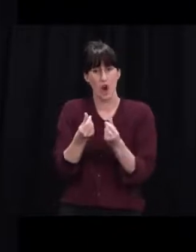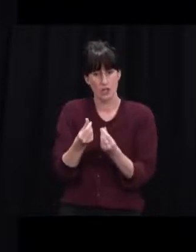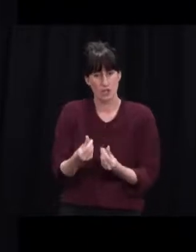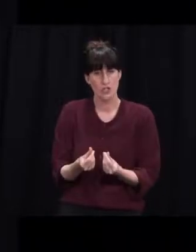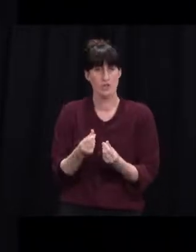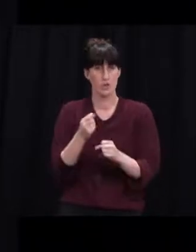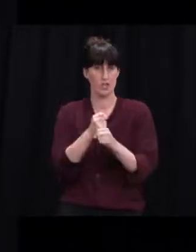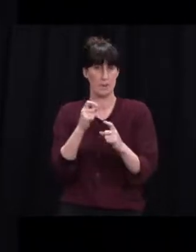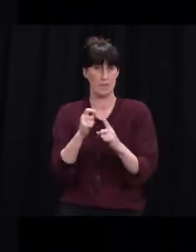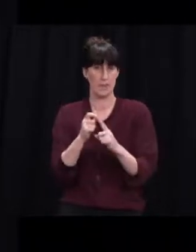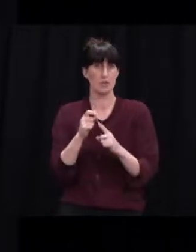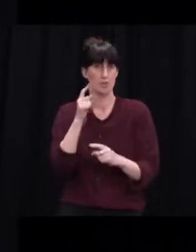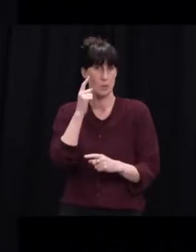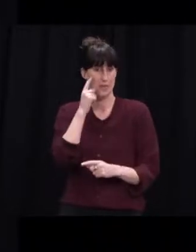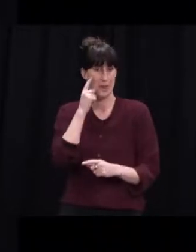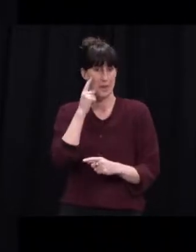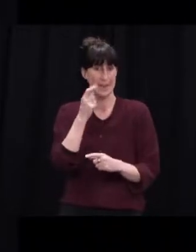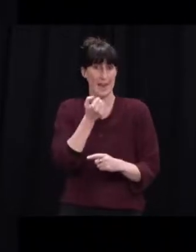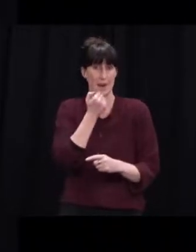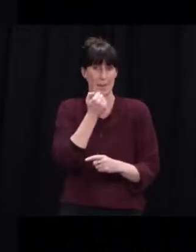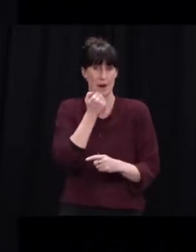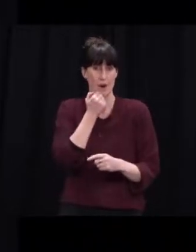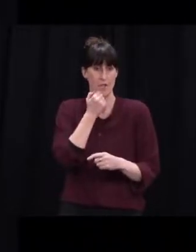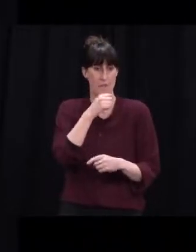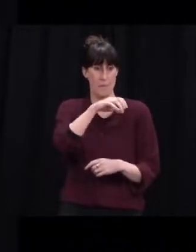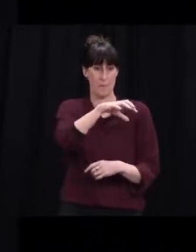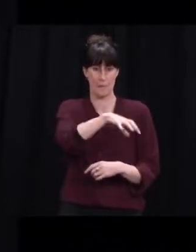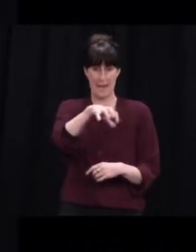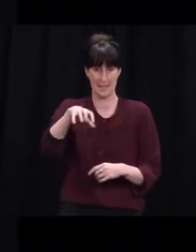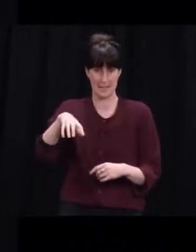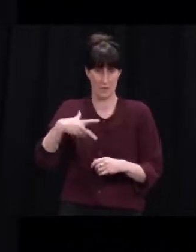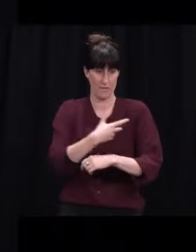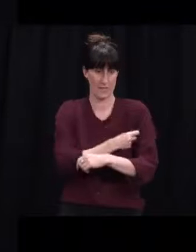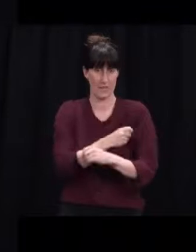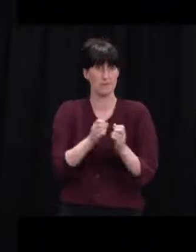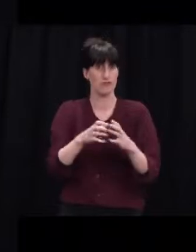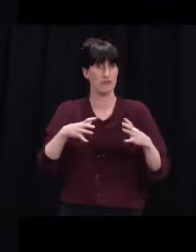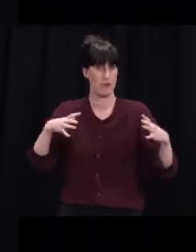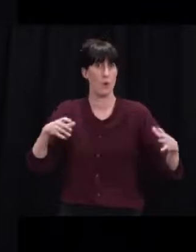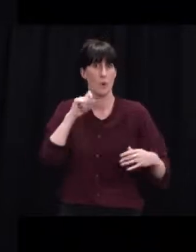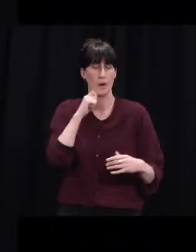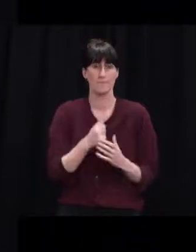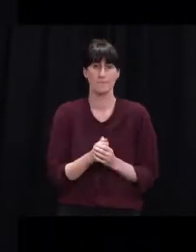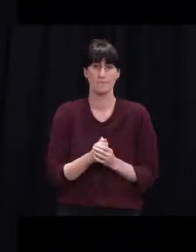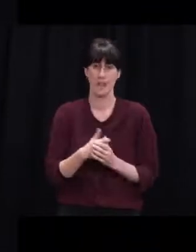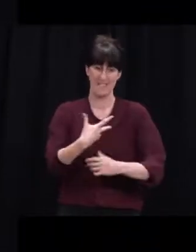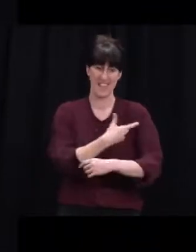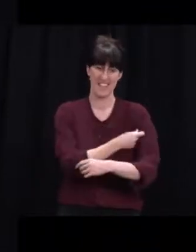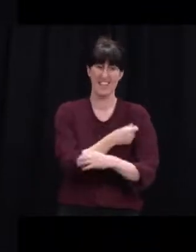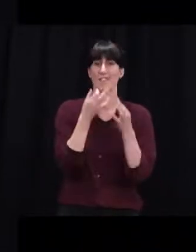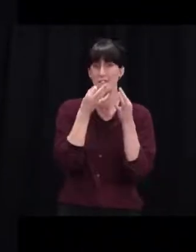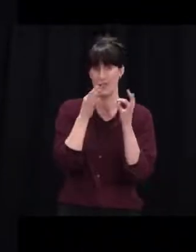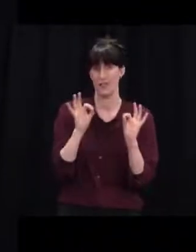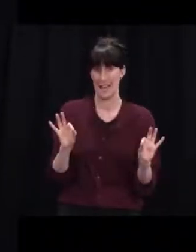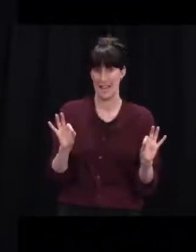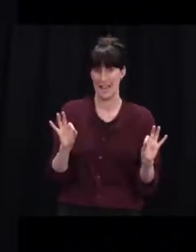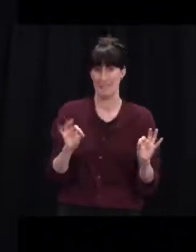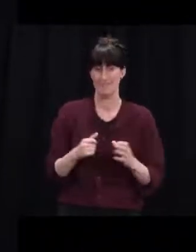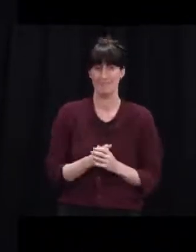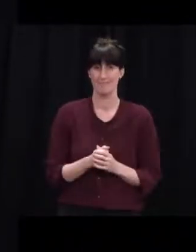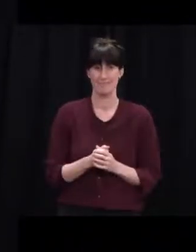program. We've streamlined the way that they are reimbursed for the costs associated with the vaccine program, and we do expect that number to continue to